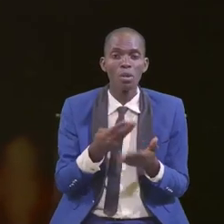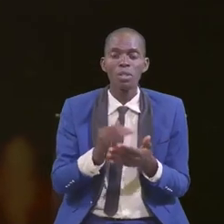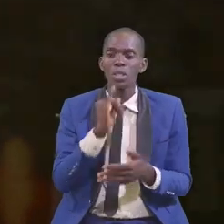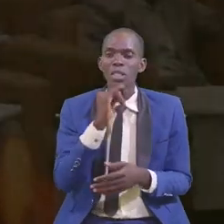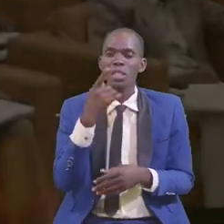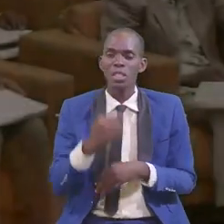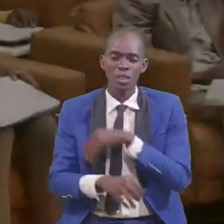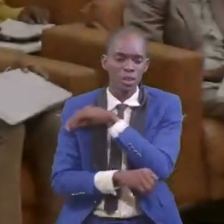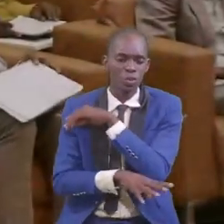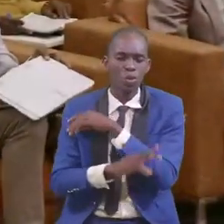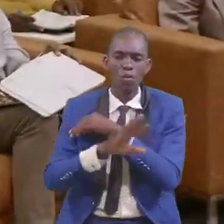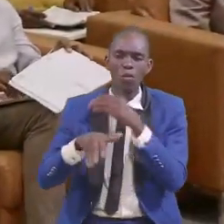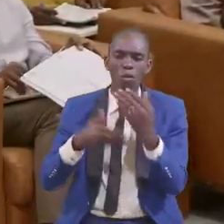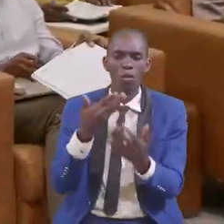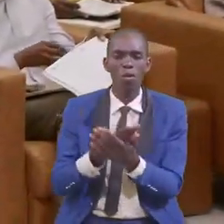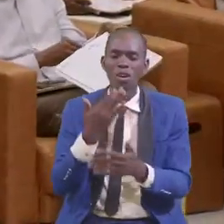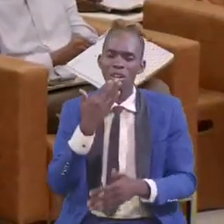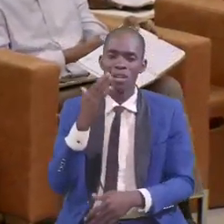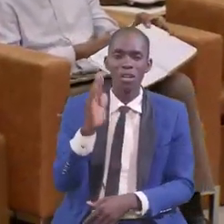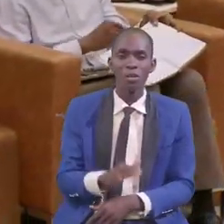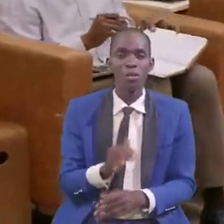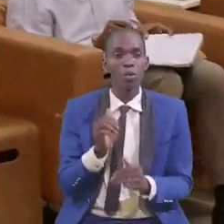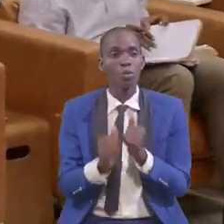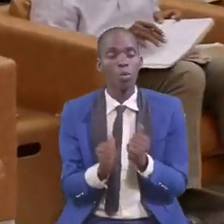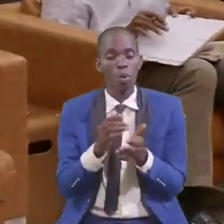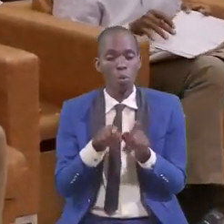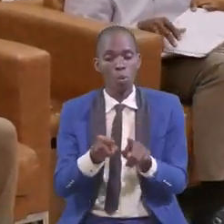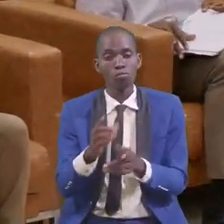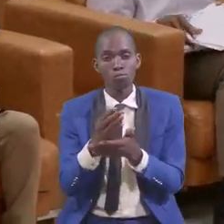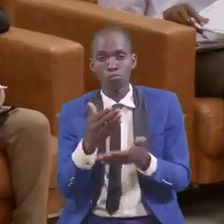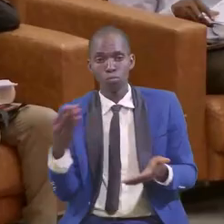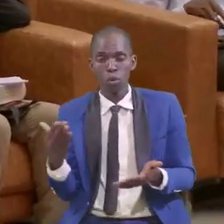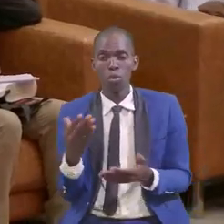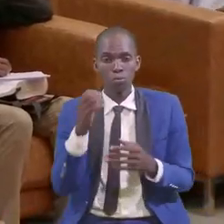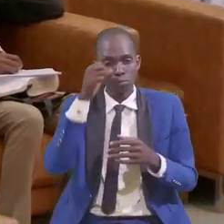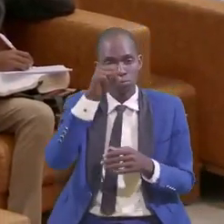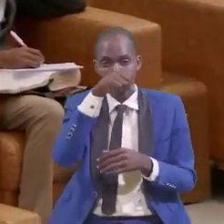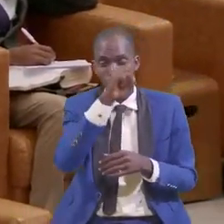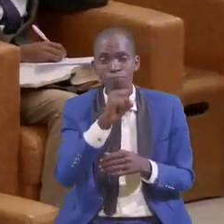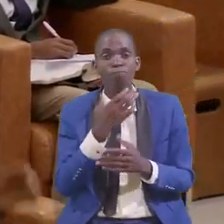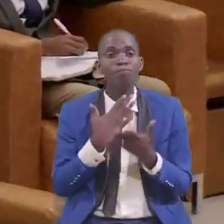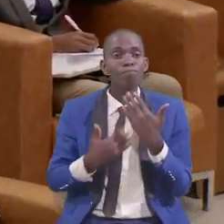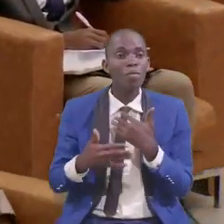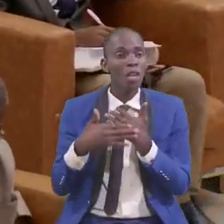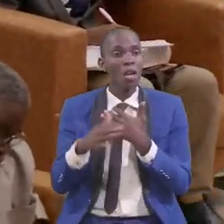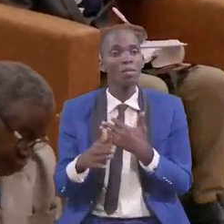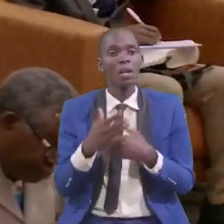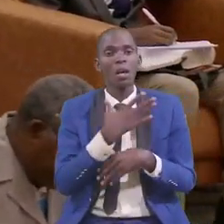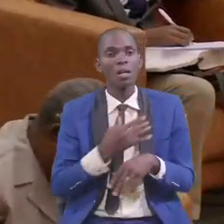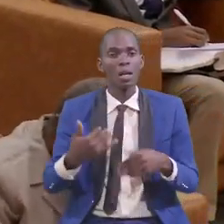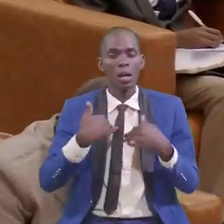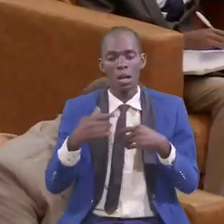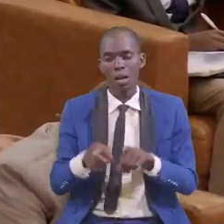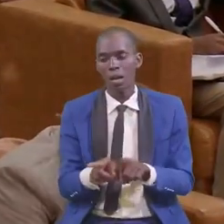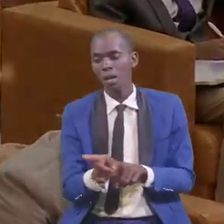the root of all evil, which while some coveted after, they have erred